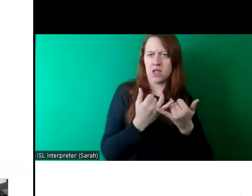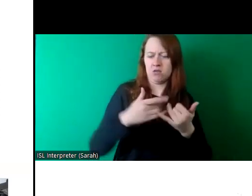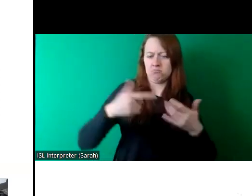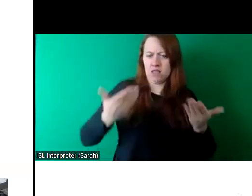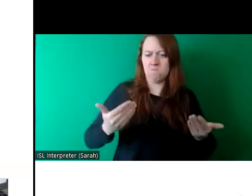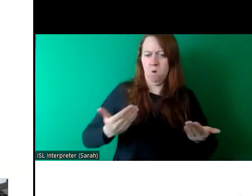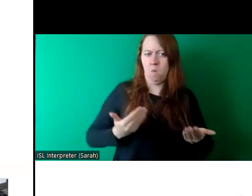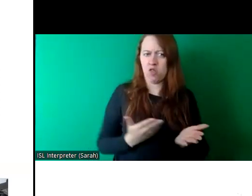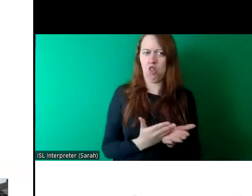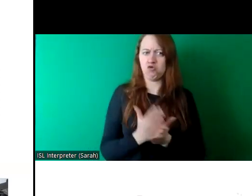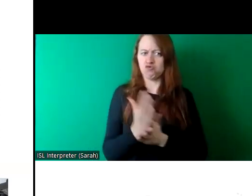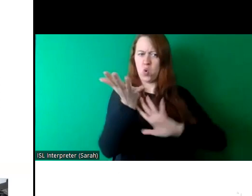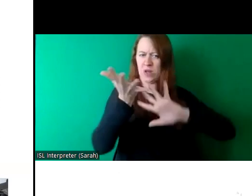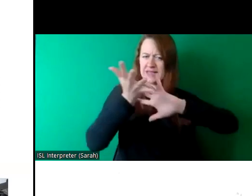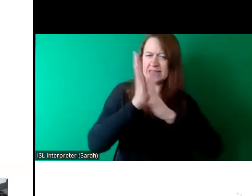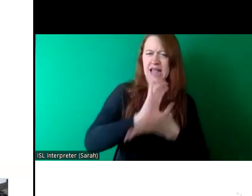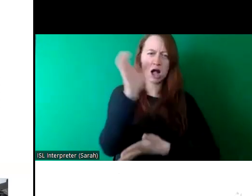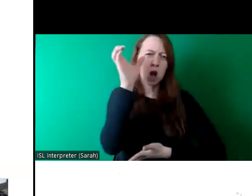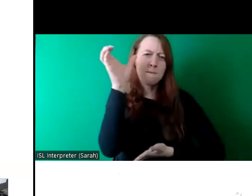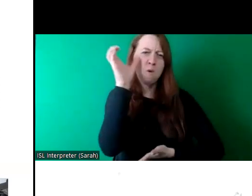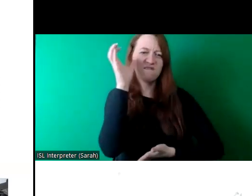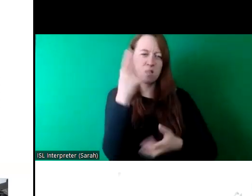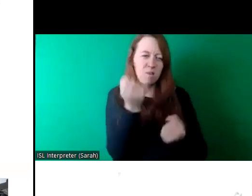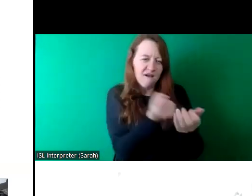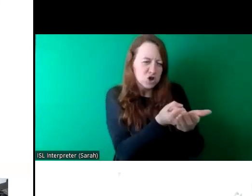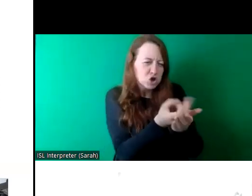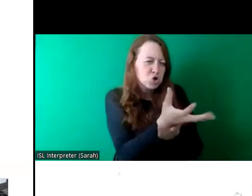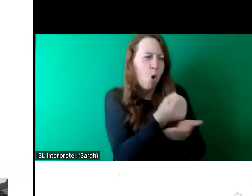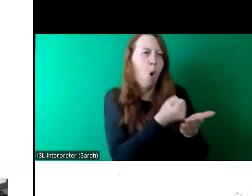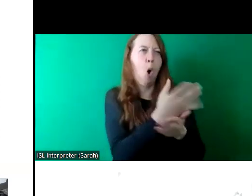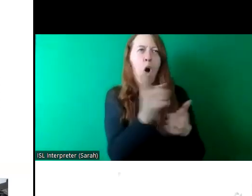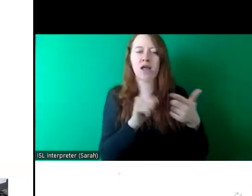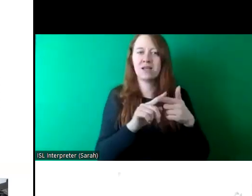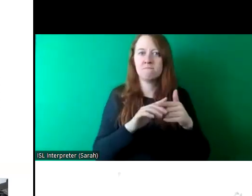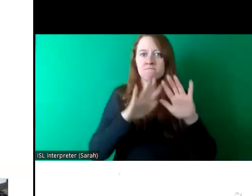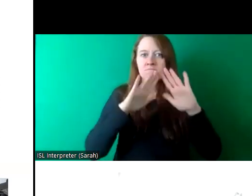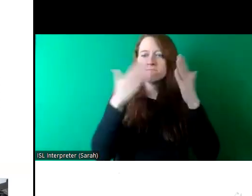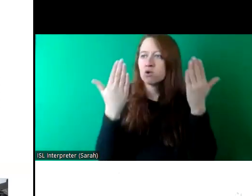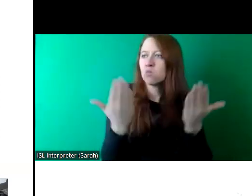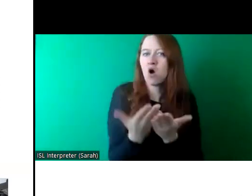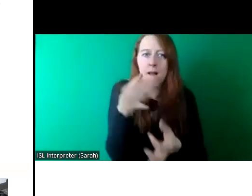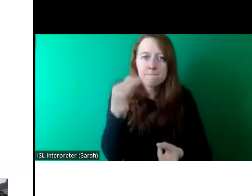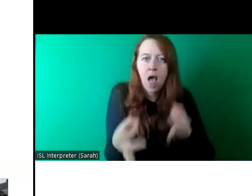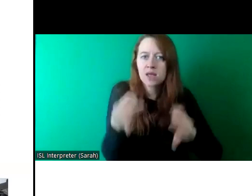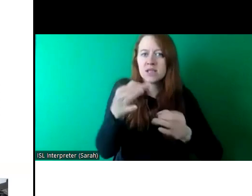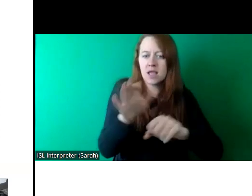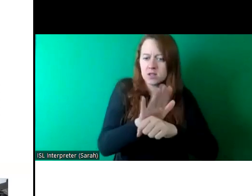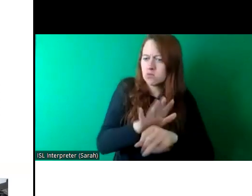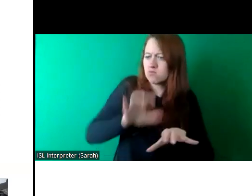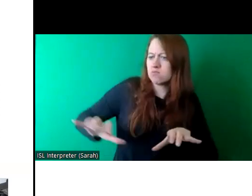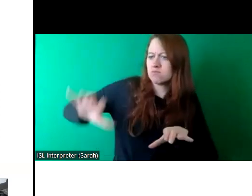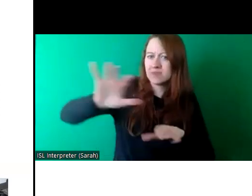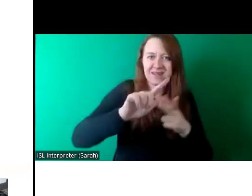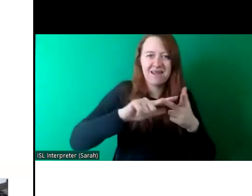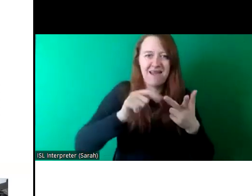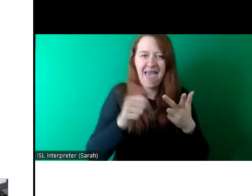change, conflict, kind of the reassertion of geopolitics, kind of very aggressive geopolitics, and the development now of AI